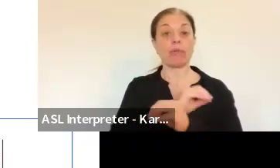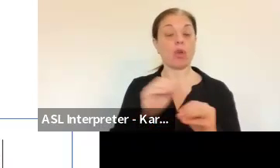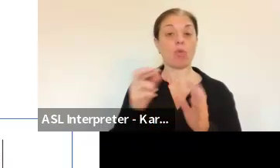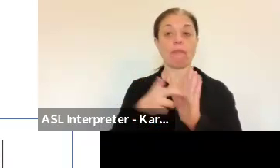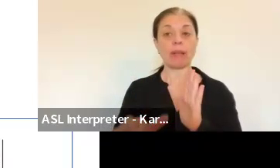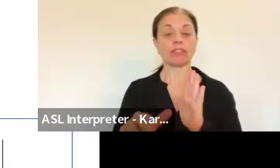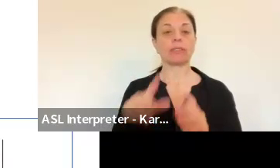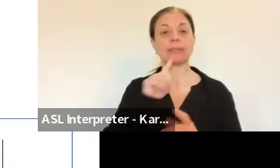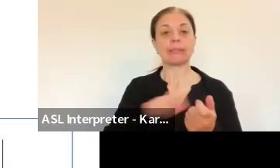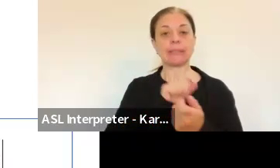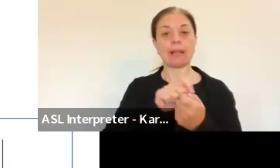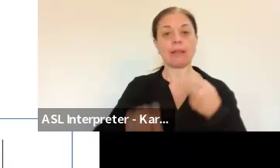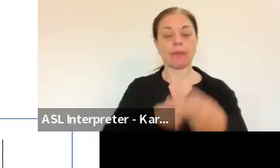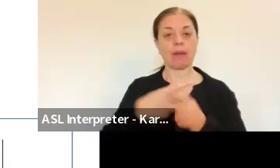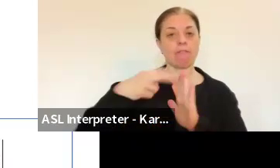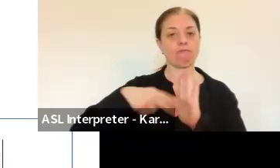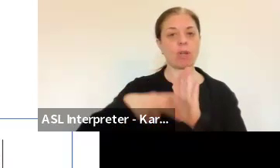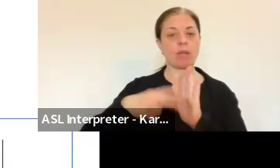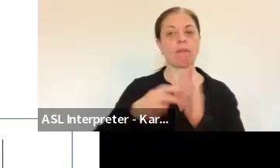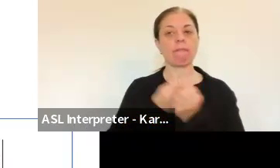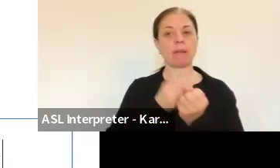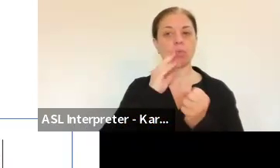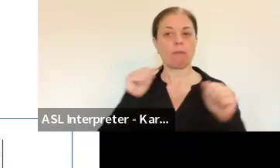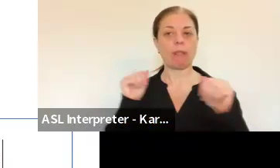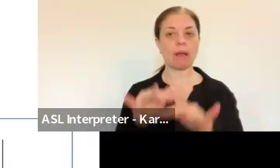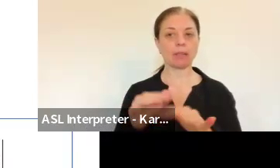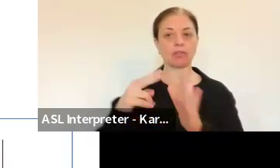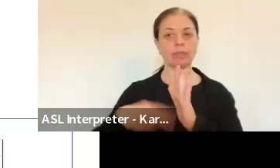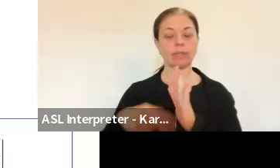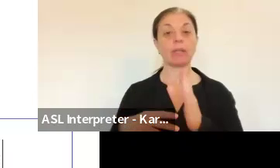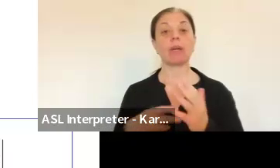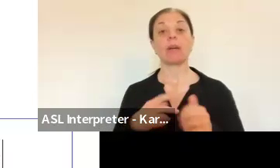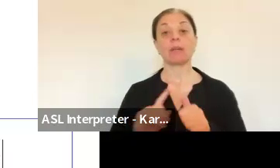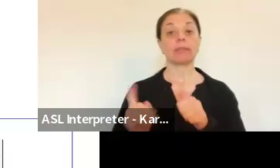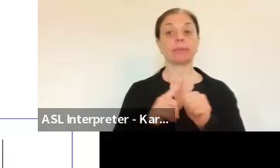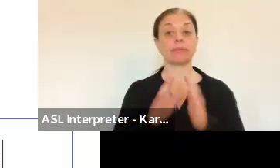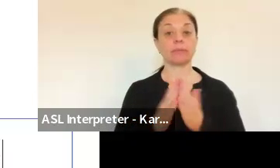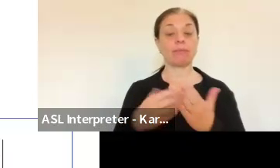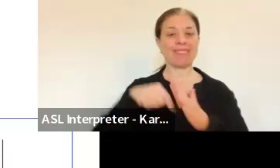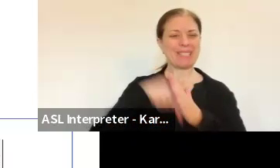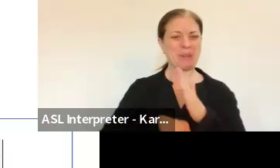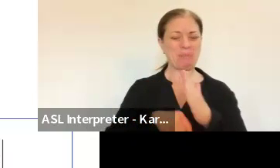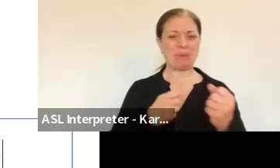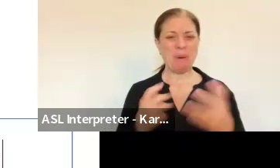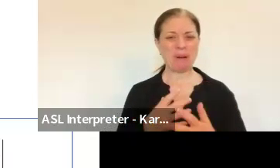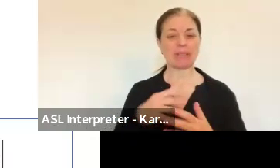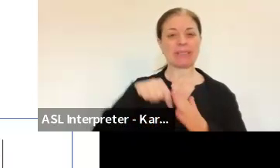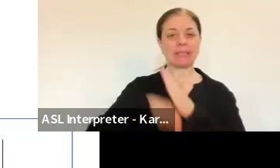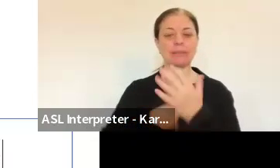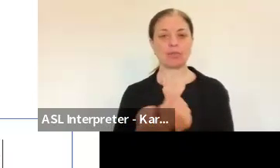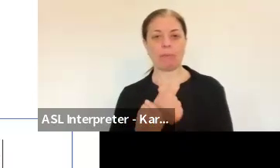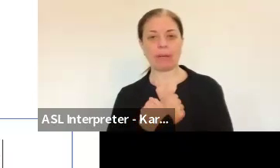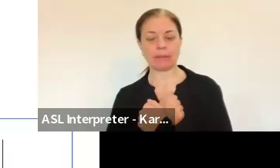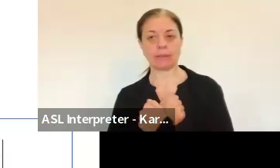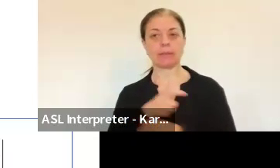Reflection is exactly the kind of read fans will flock to. This debut is both deeply haunting and intensely